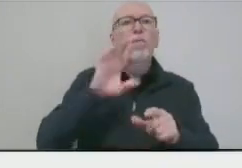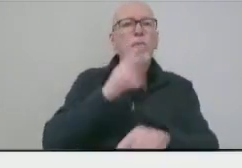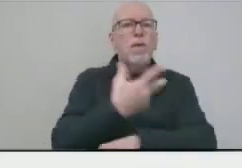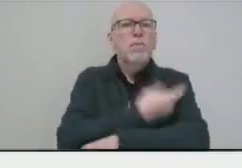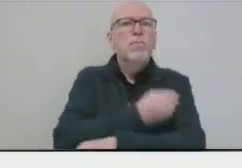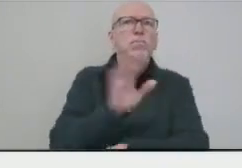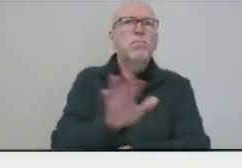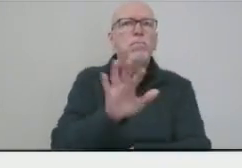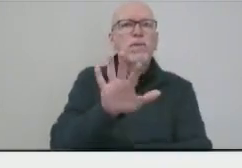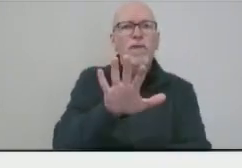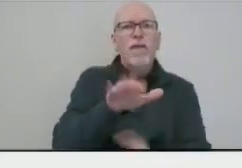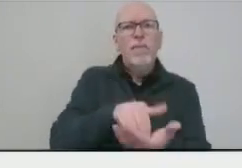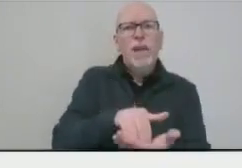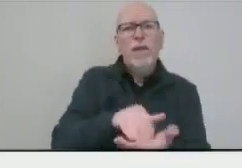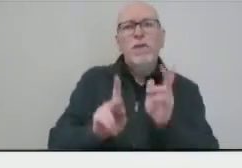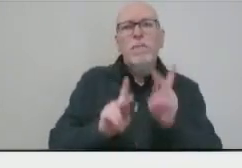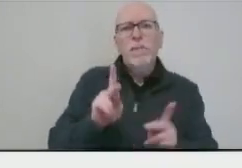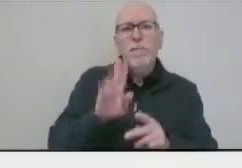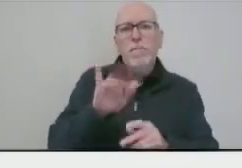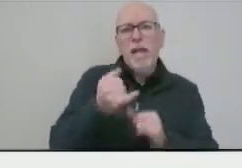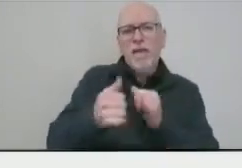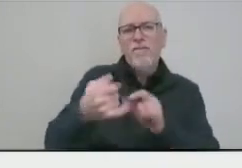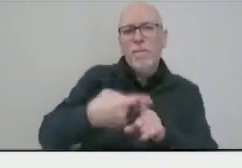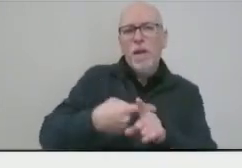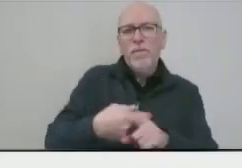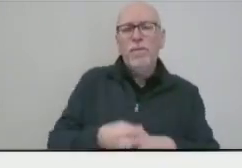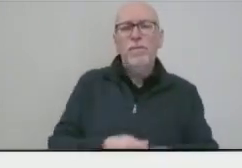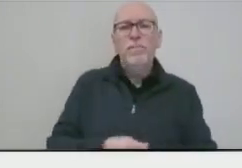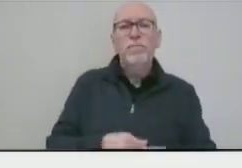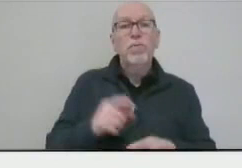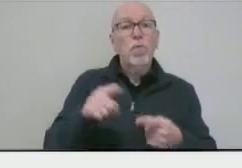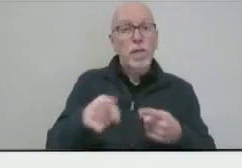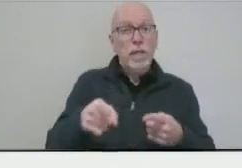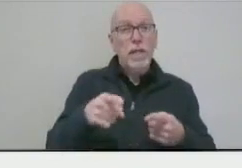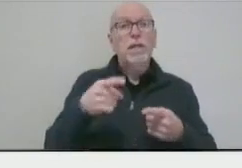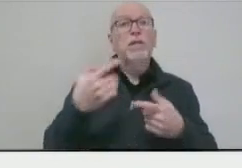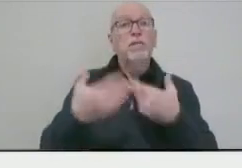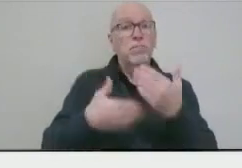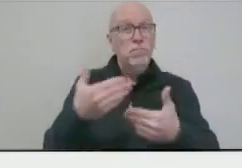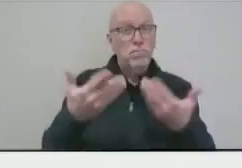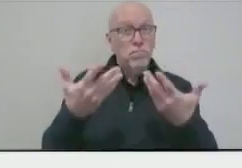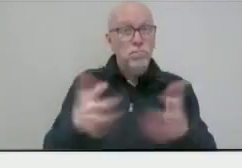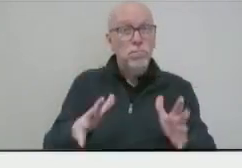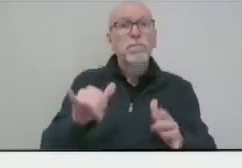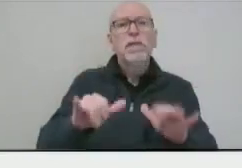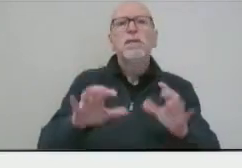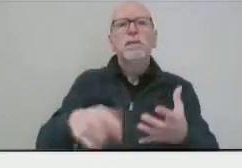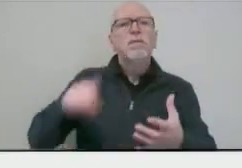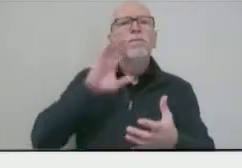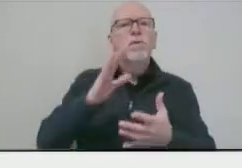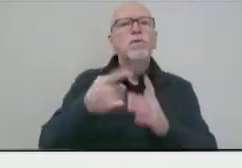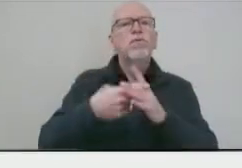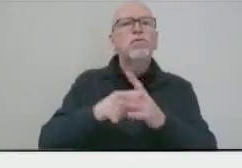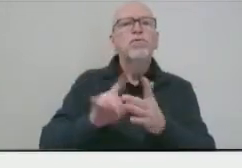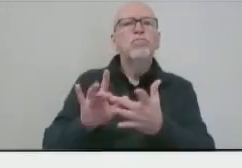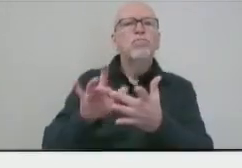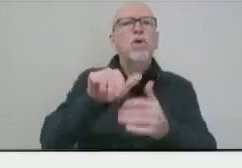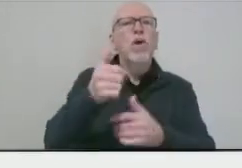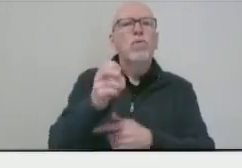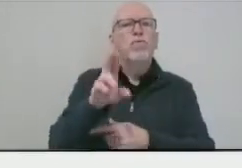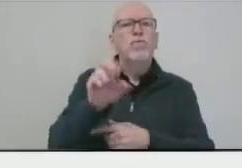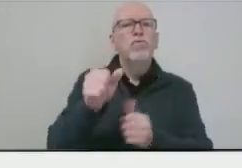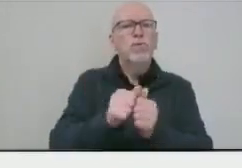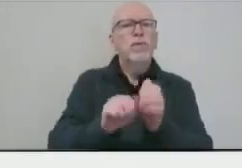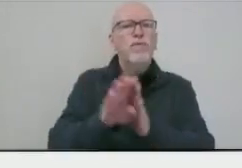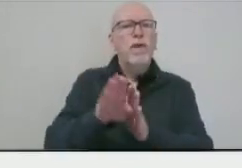approximately 5,000 individuals by the end of the month. Once this initial effort is complete, this team will begin plans to reach other Hoosiers with developmental